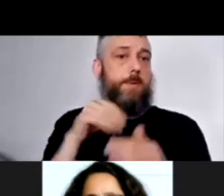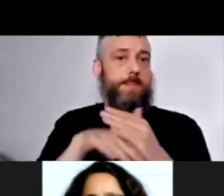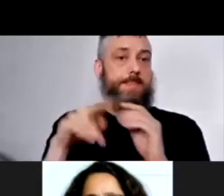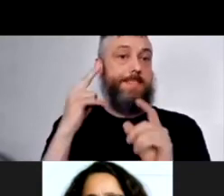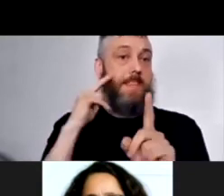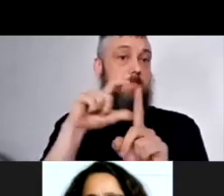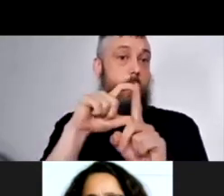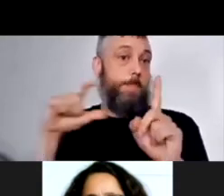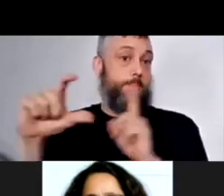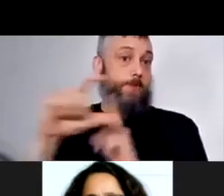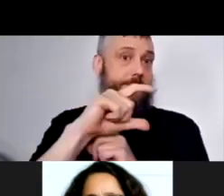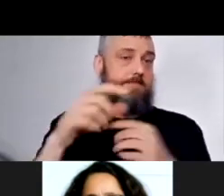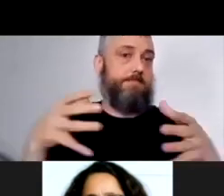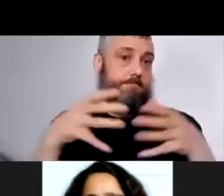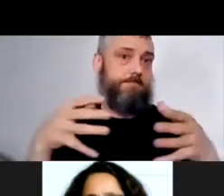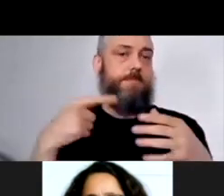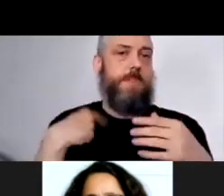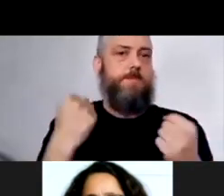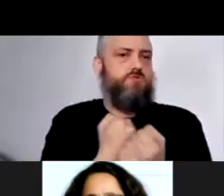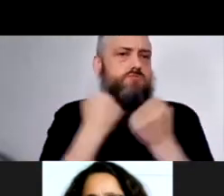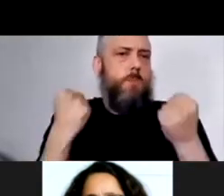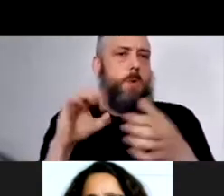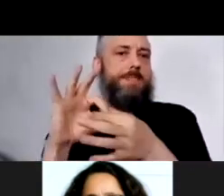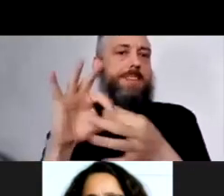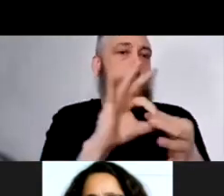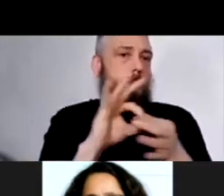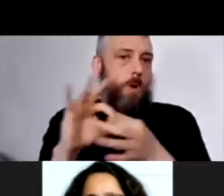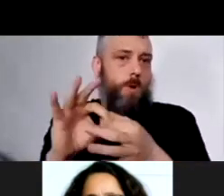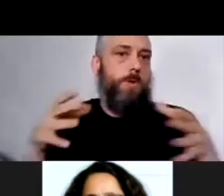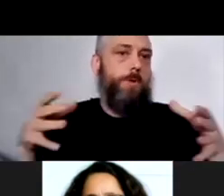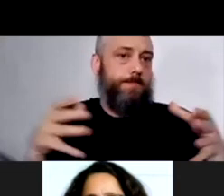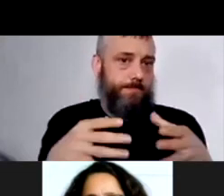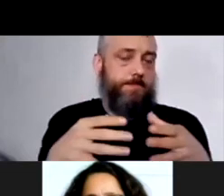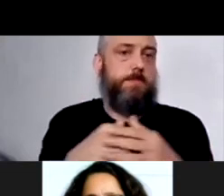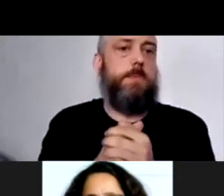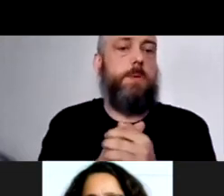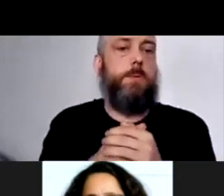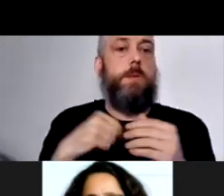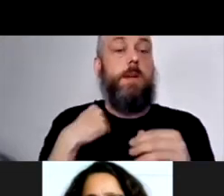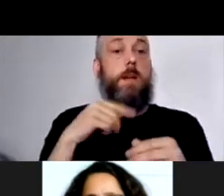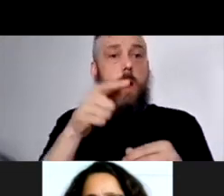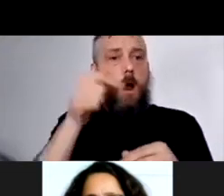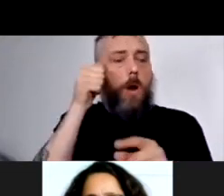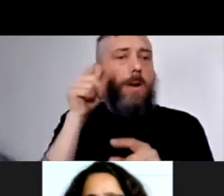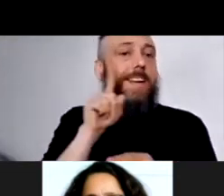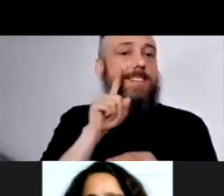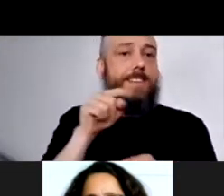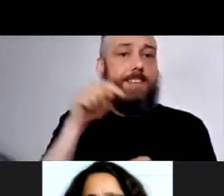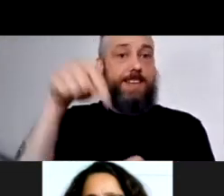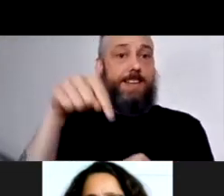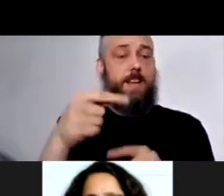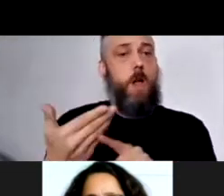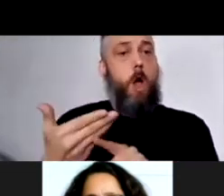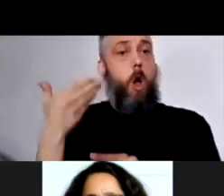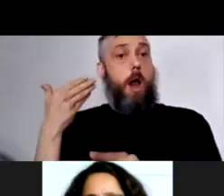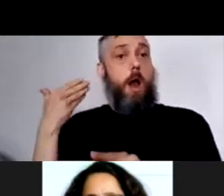I know I brought up a lot of deaf, around a lot of deaf people, and I've got strong networks within the deaf community.